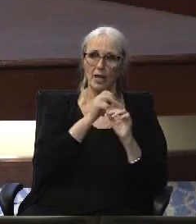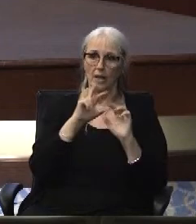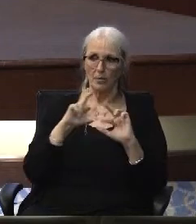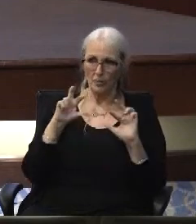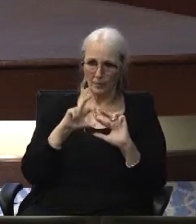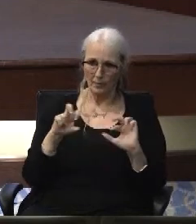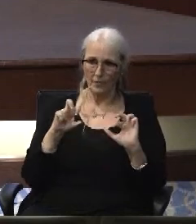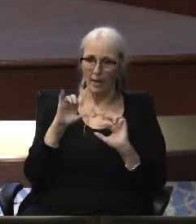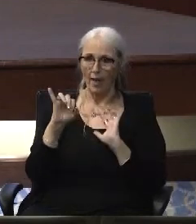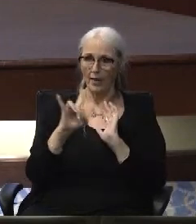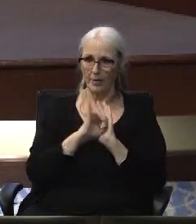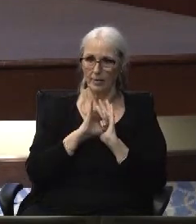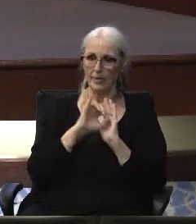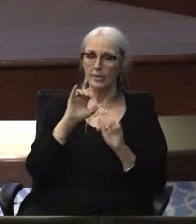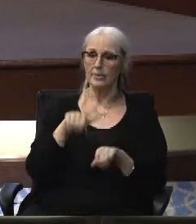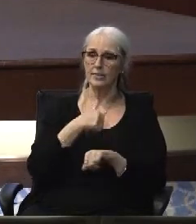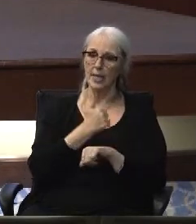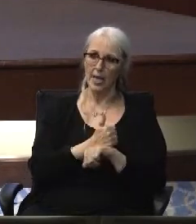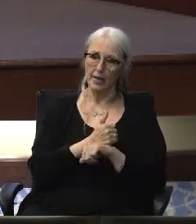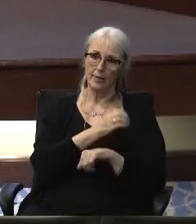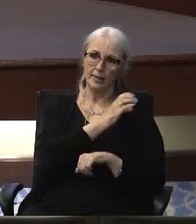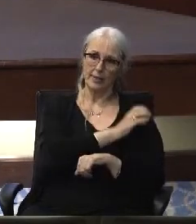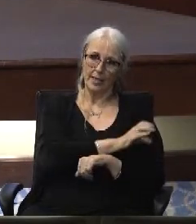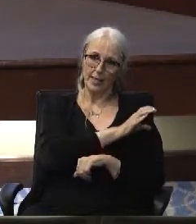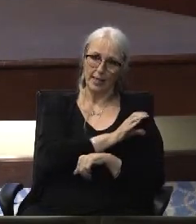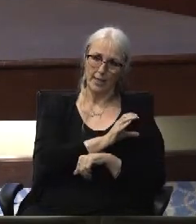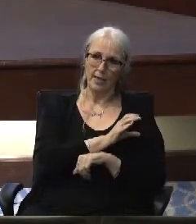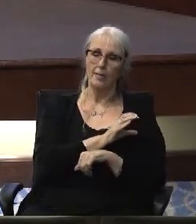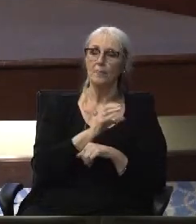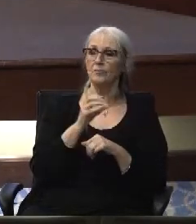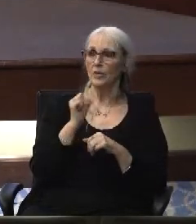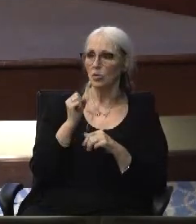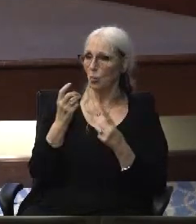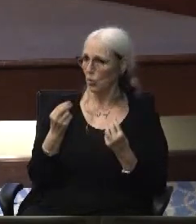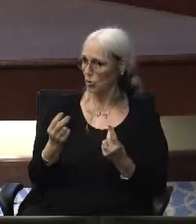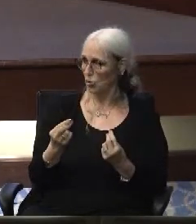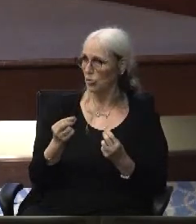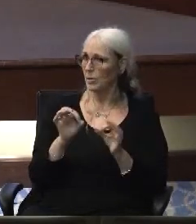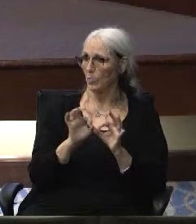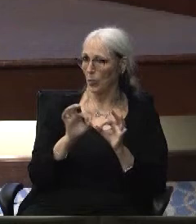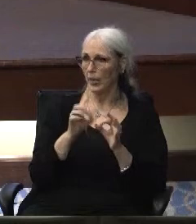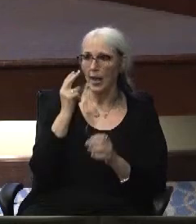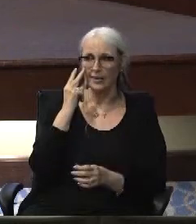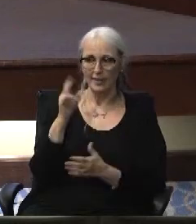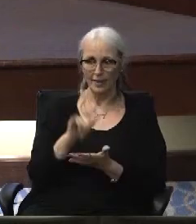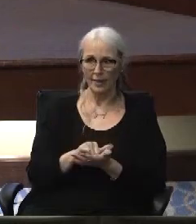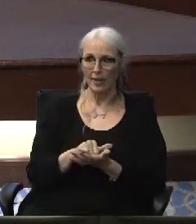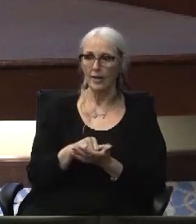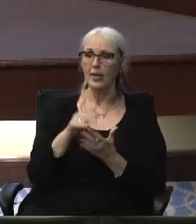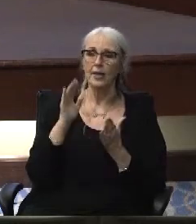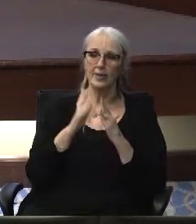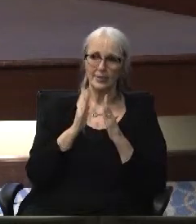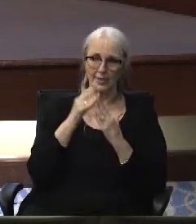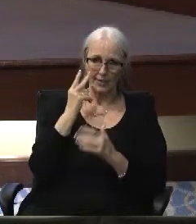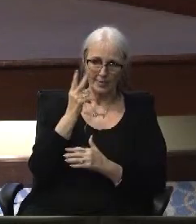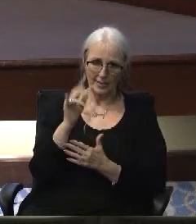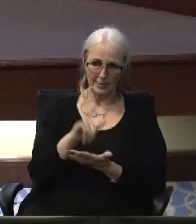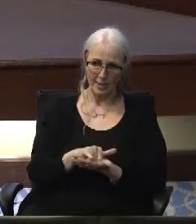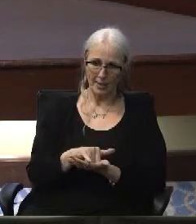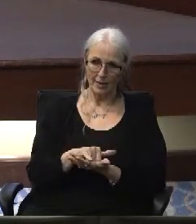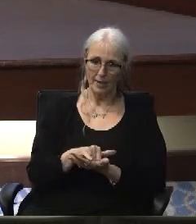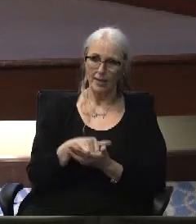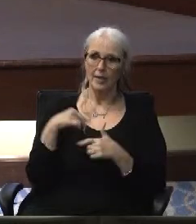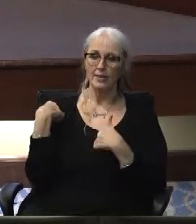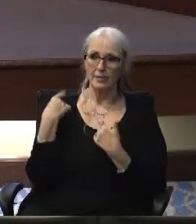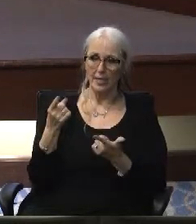where we can set up these clinics. What you're doing matters, and I see it, and our city sees it. Since